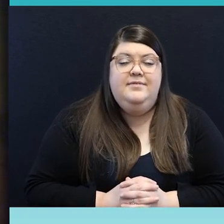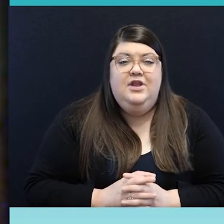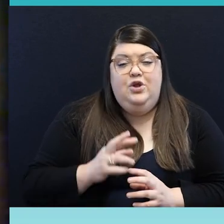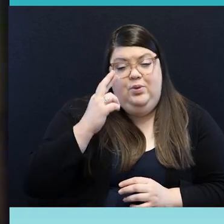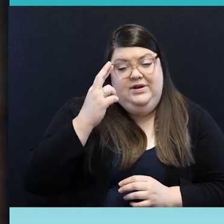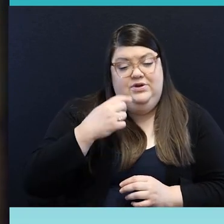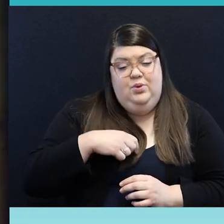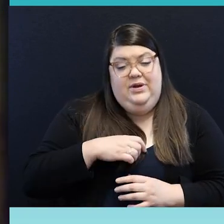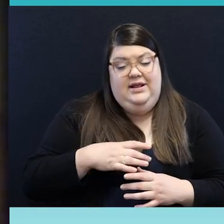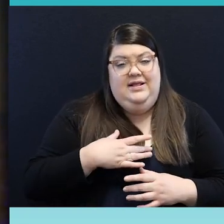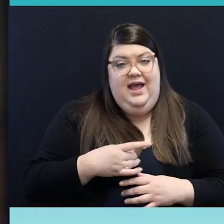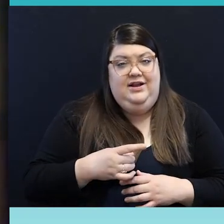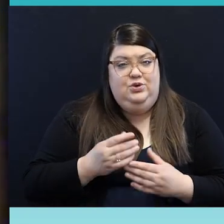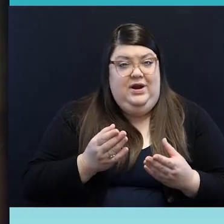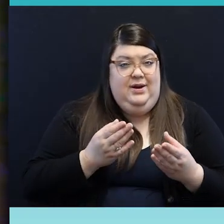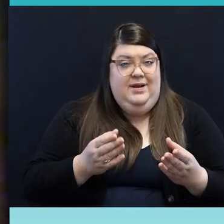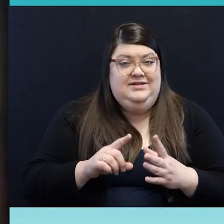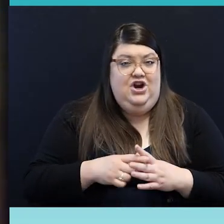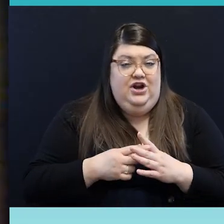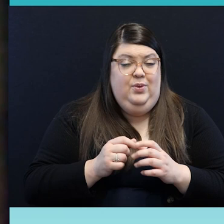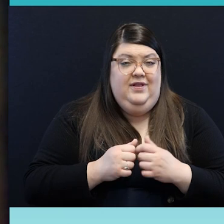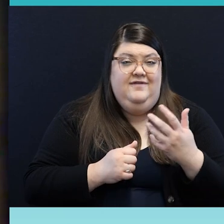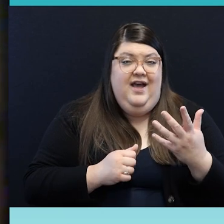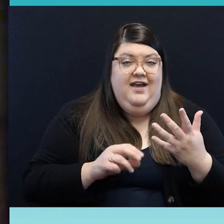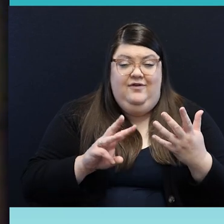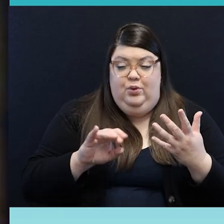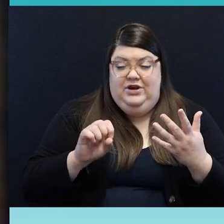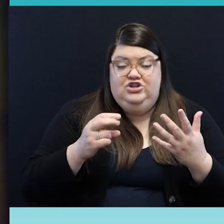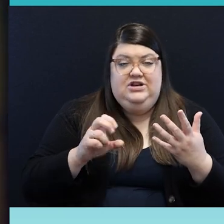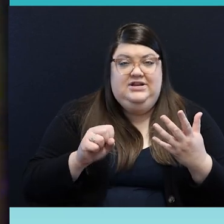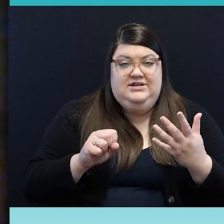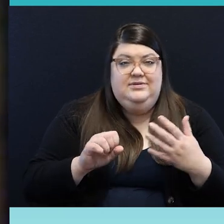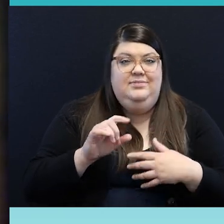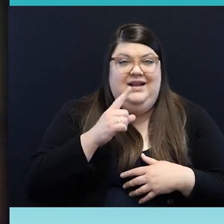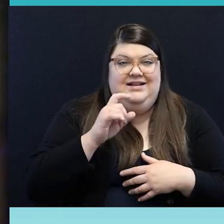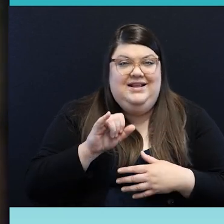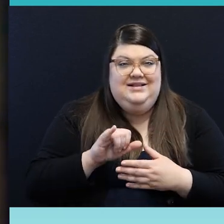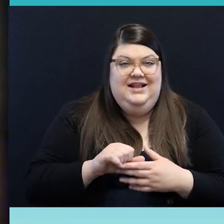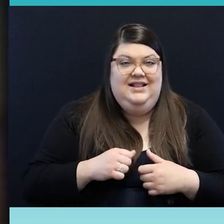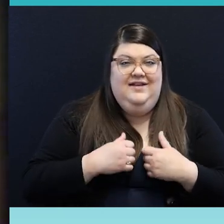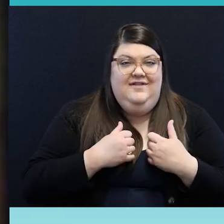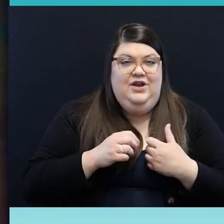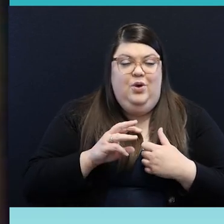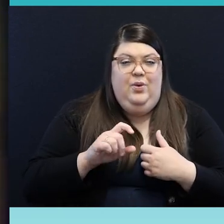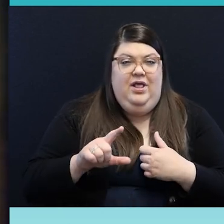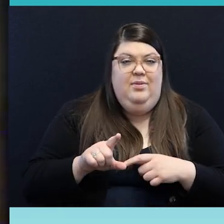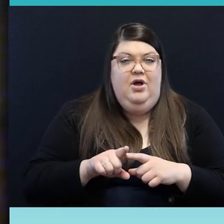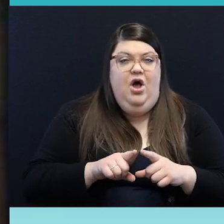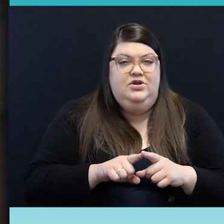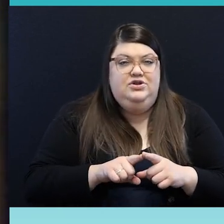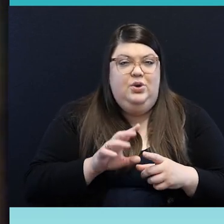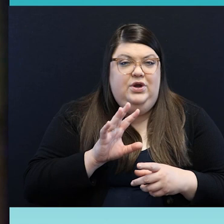to recommend starting with five wishes is because five wishes is a living will, and it